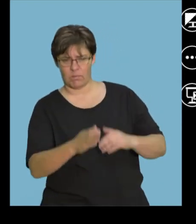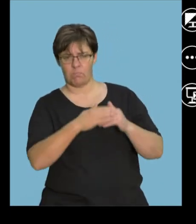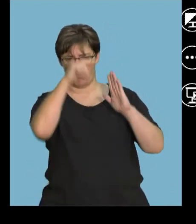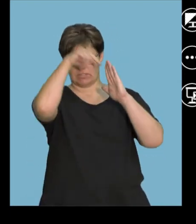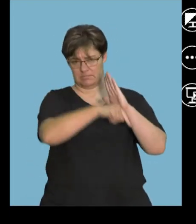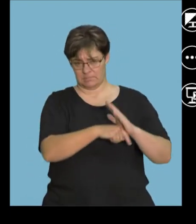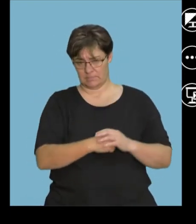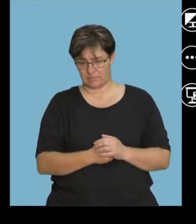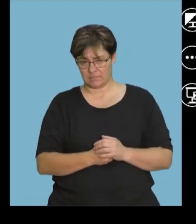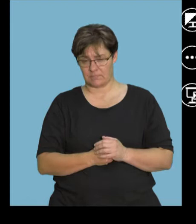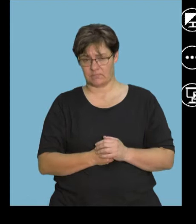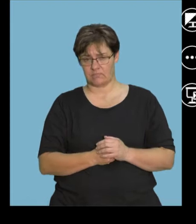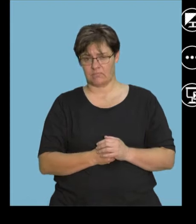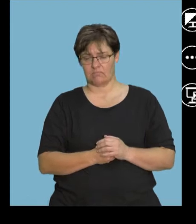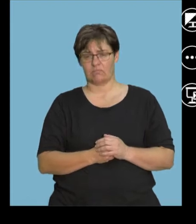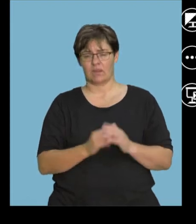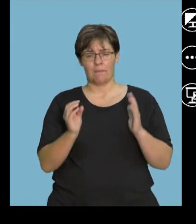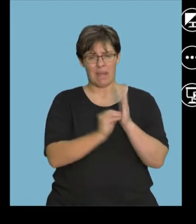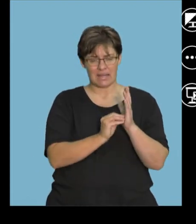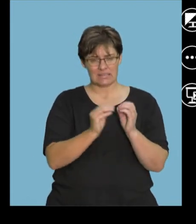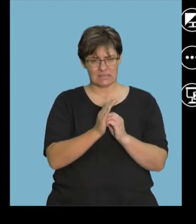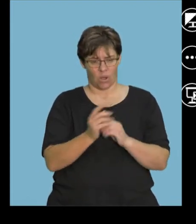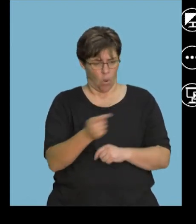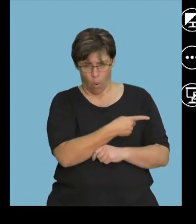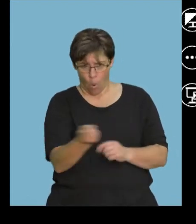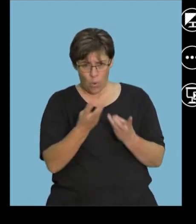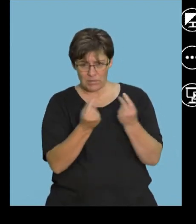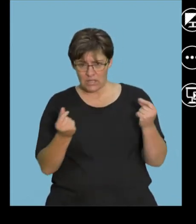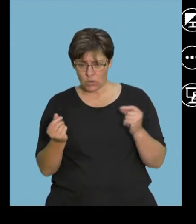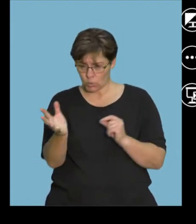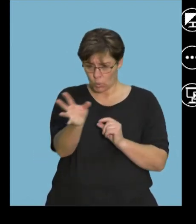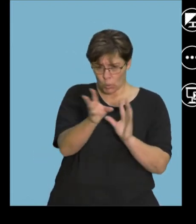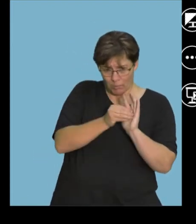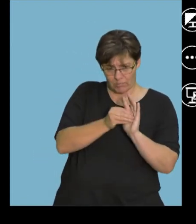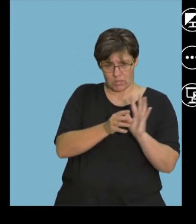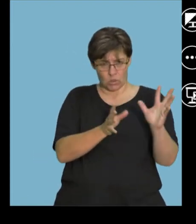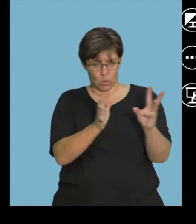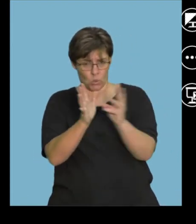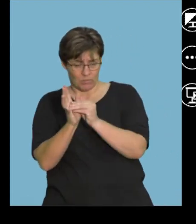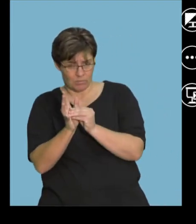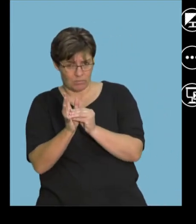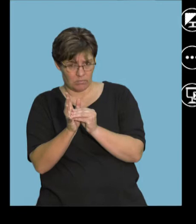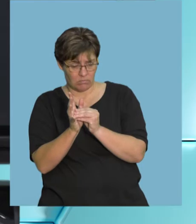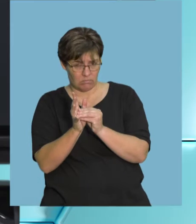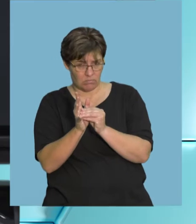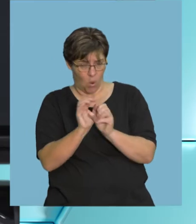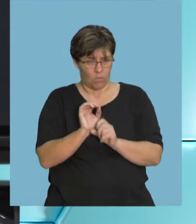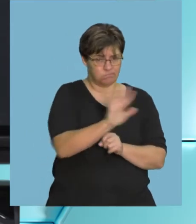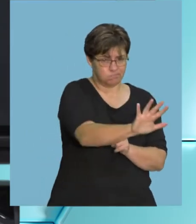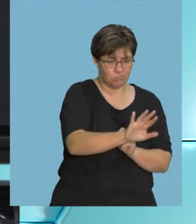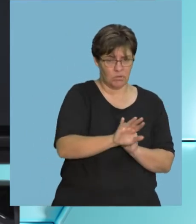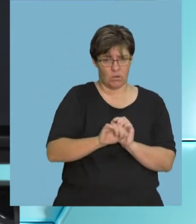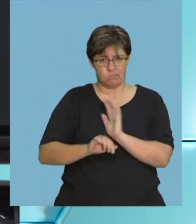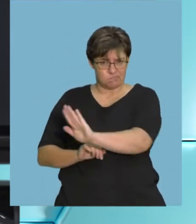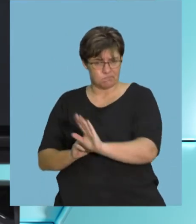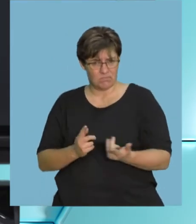even further. Now, do magnets exert a force on all materials? Now, this brings us to something that we may have,